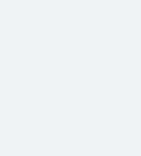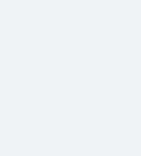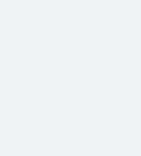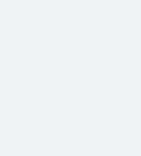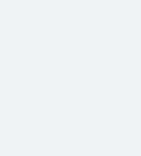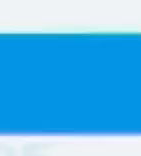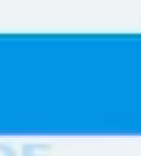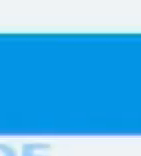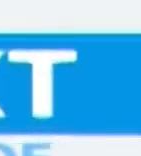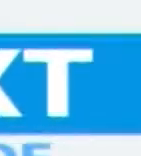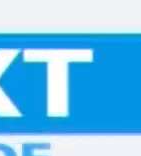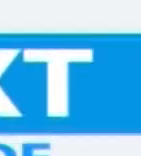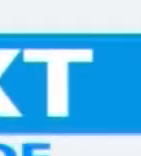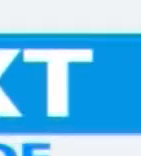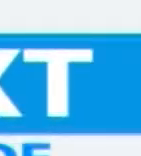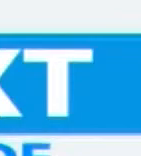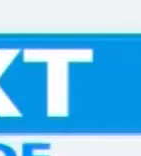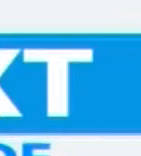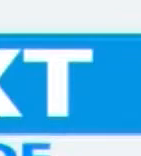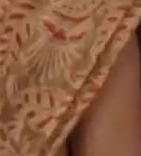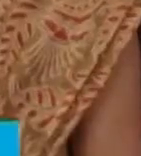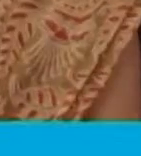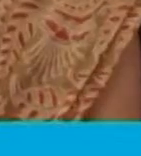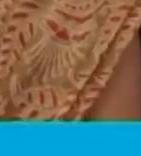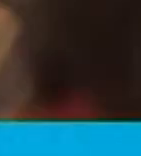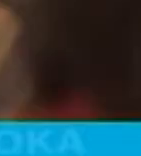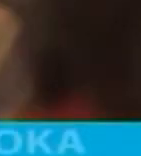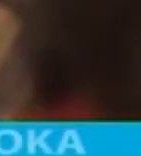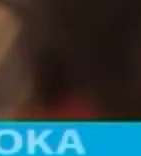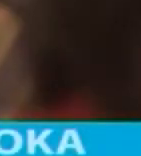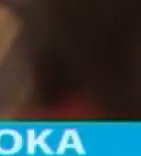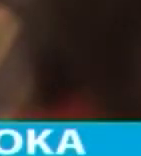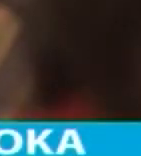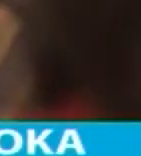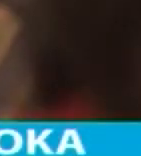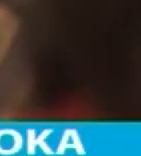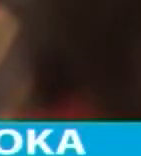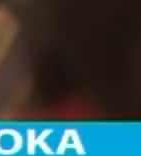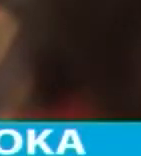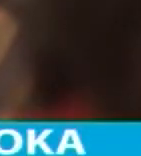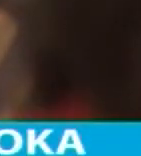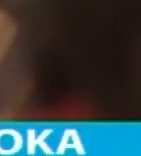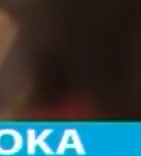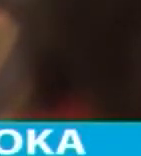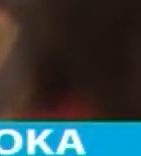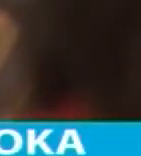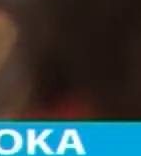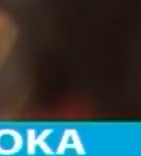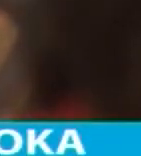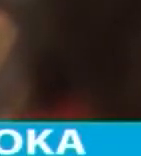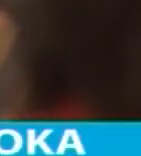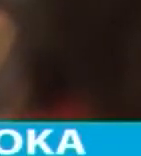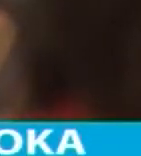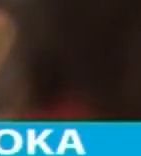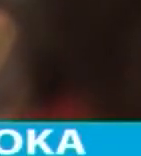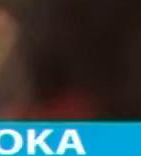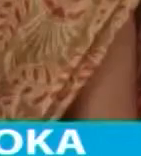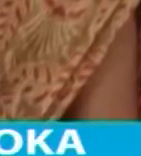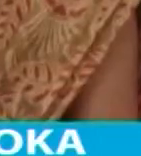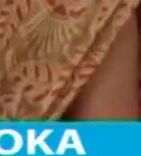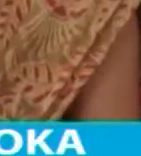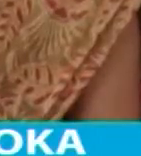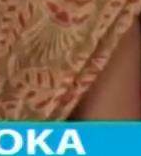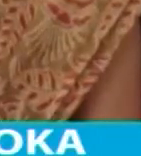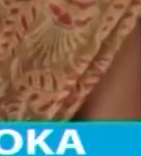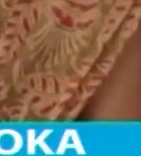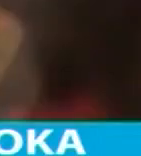On the next episode of Ashoka. What we have done today was impossible for you until yesterday, wasn't it? Tell